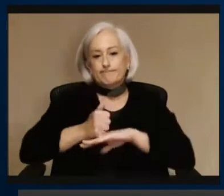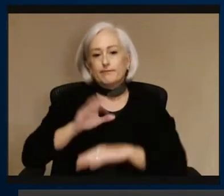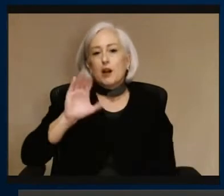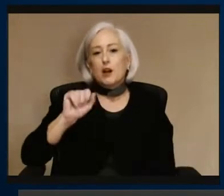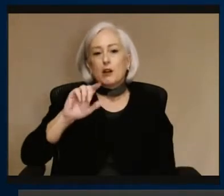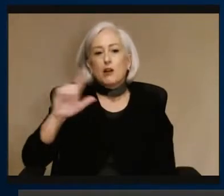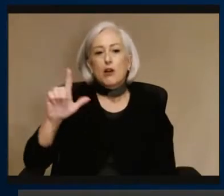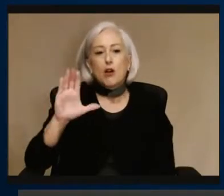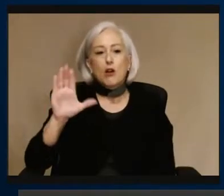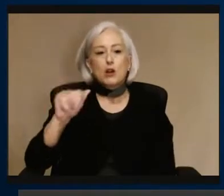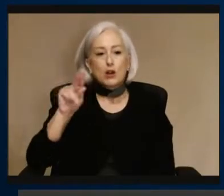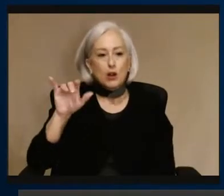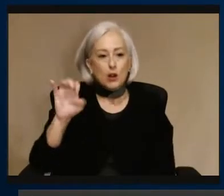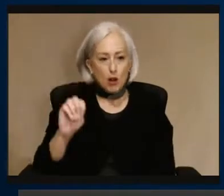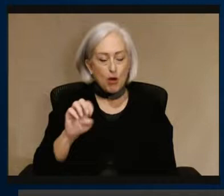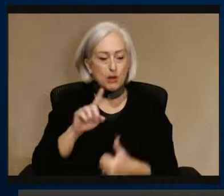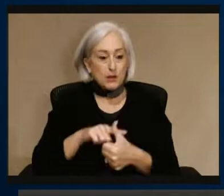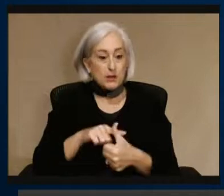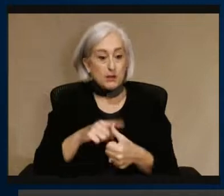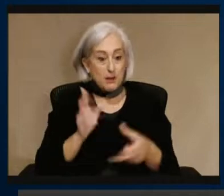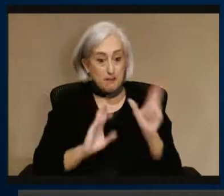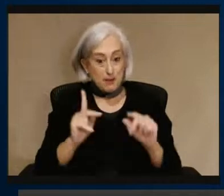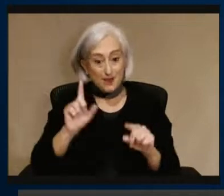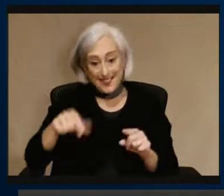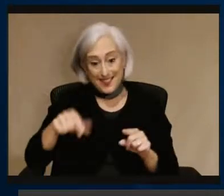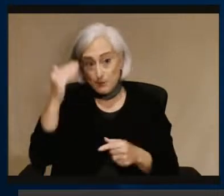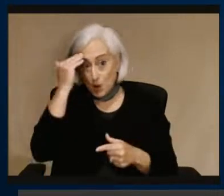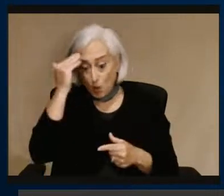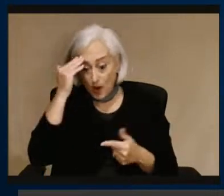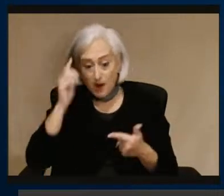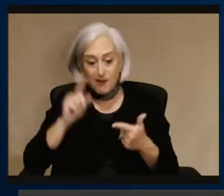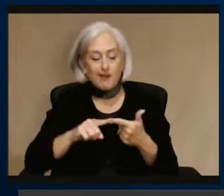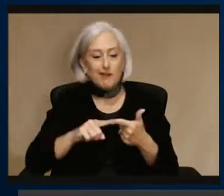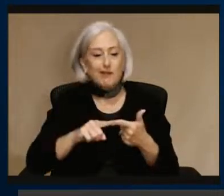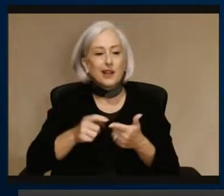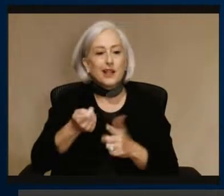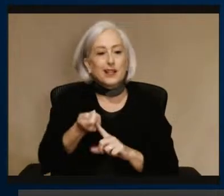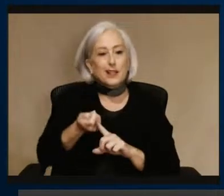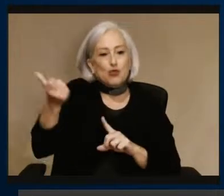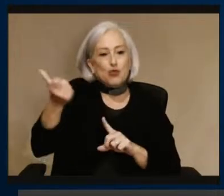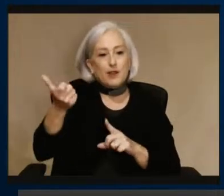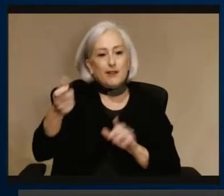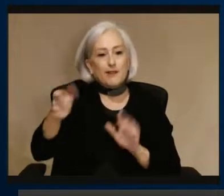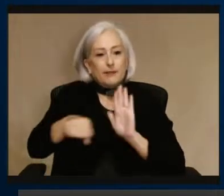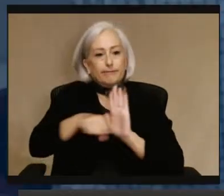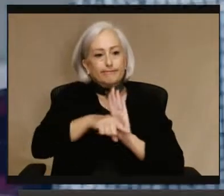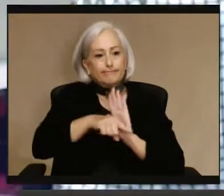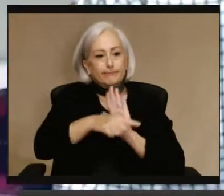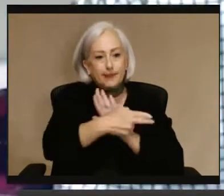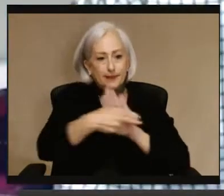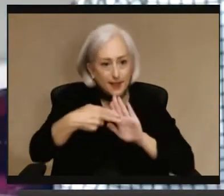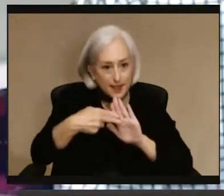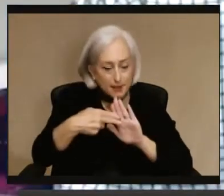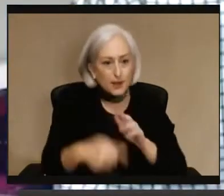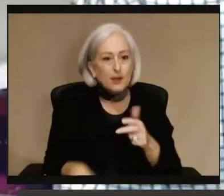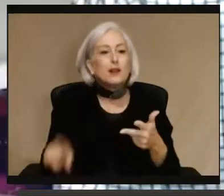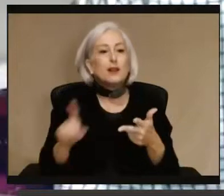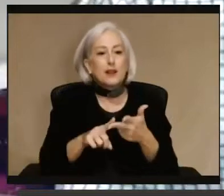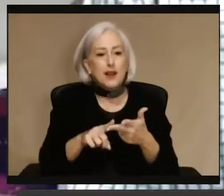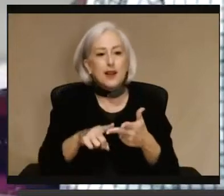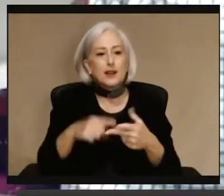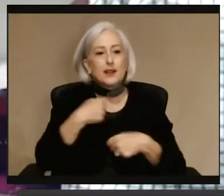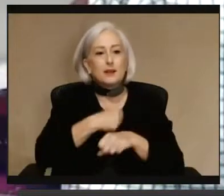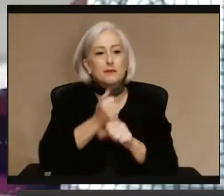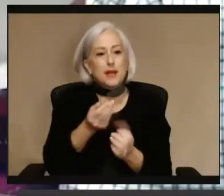things. We want to create awareness, we want to combat the stigma, and we also want to connect resources, which is what we do with the University of Kansas Health